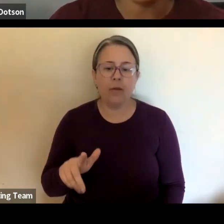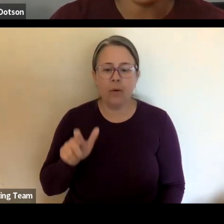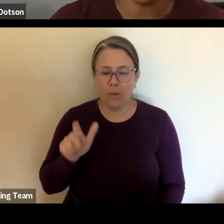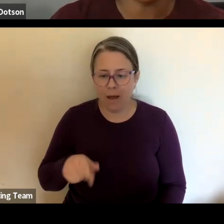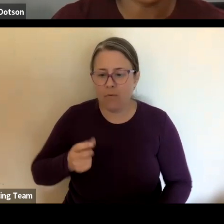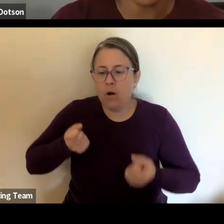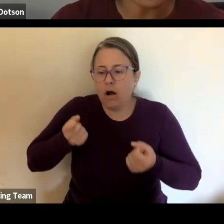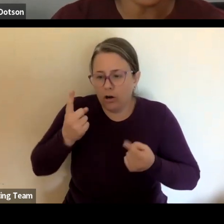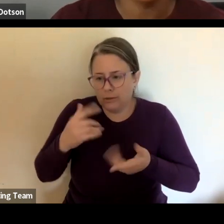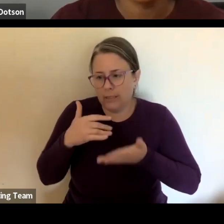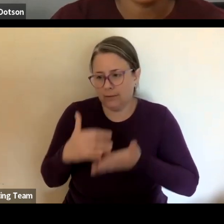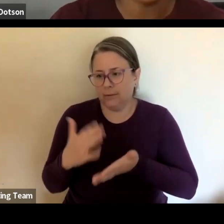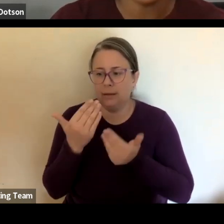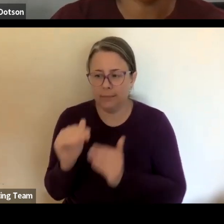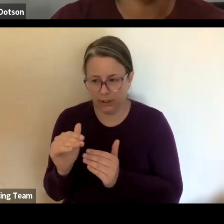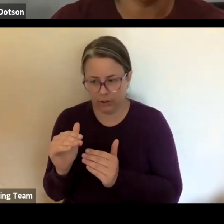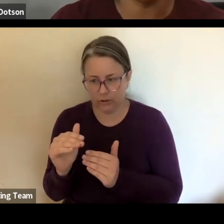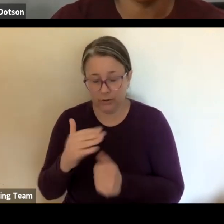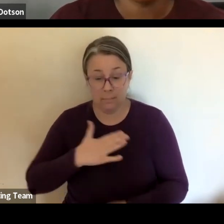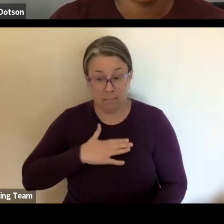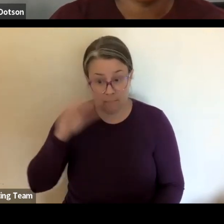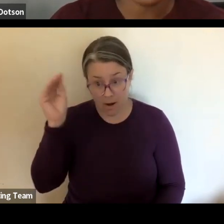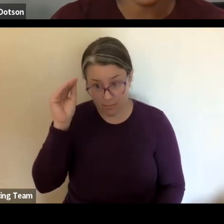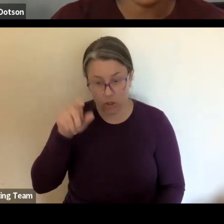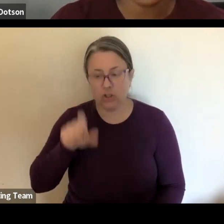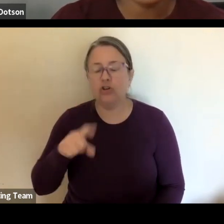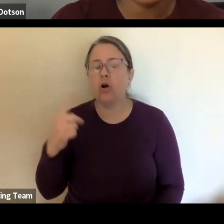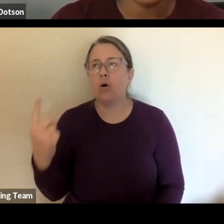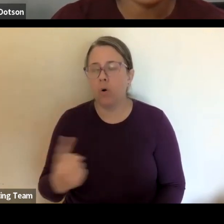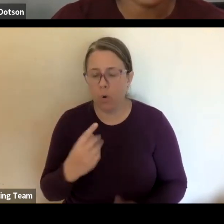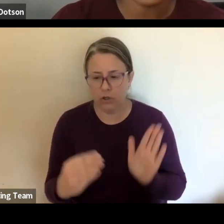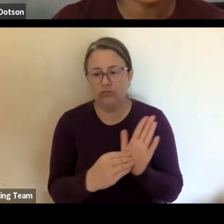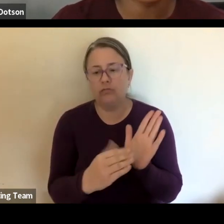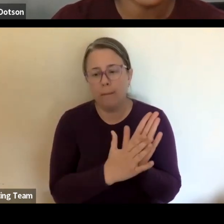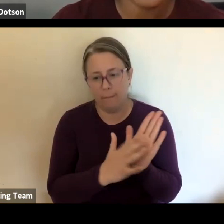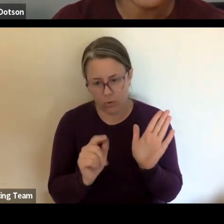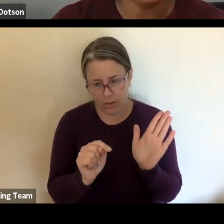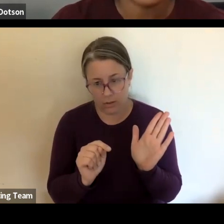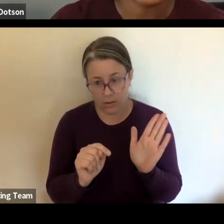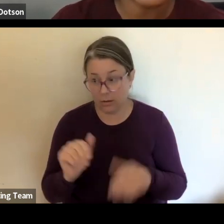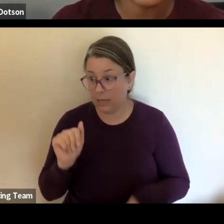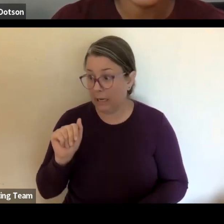to me, every journal that has human research would require that the tables include race and